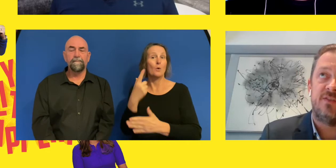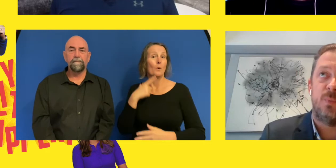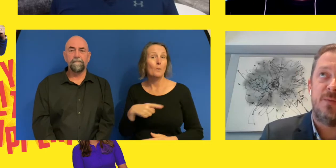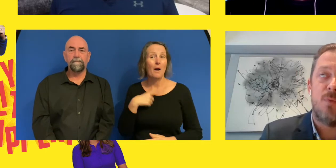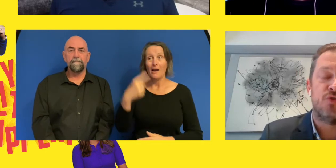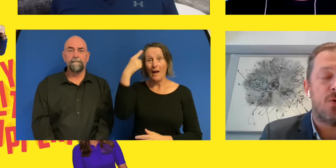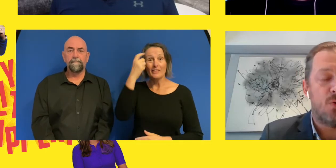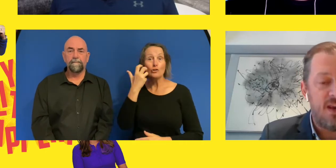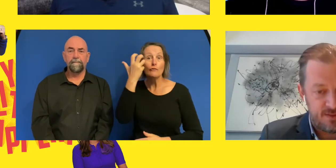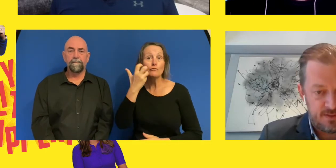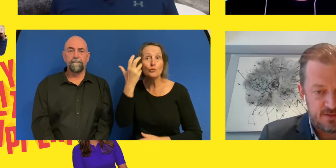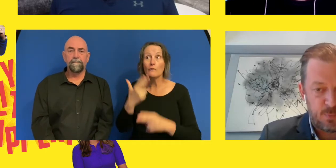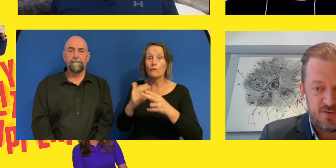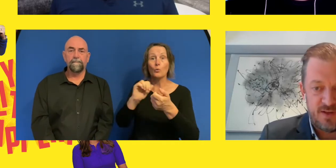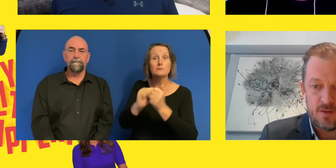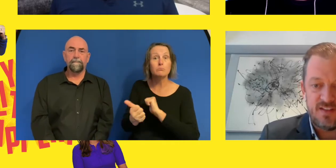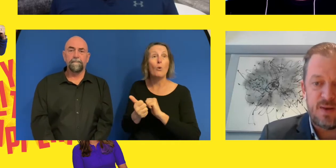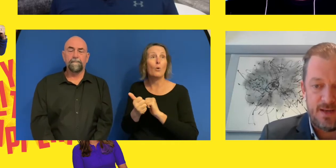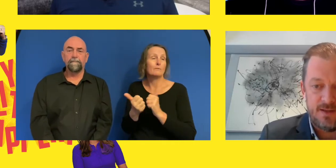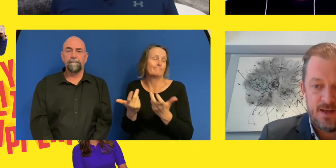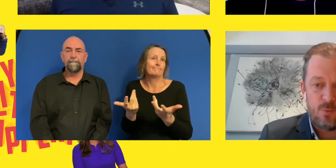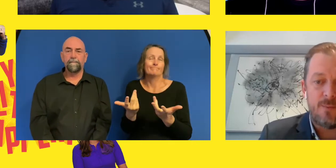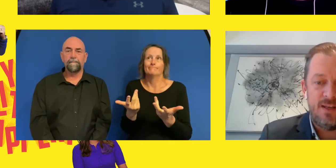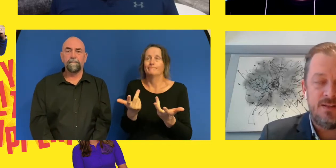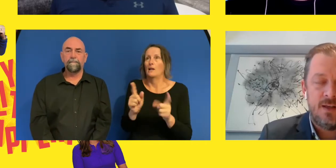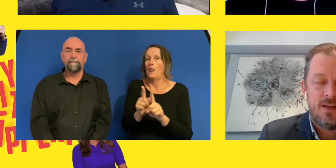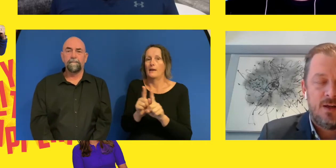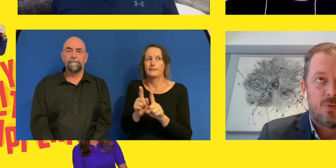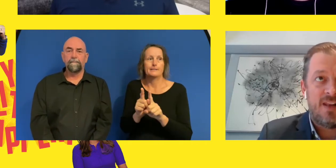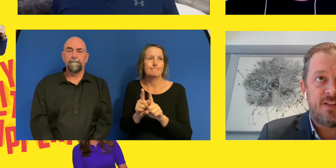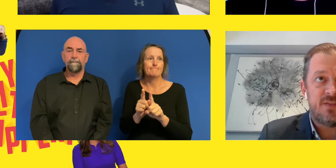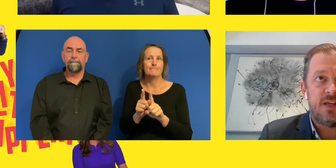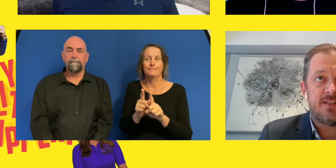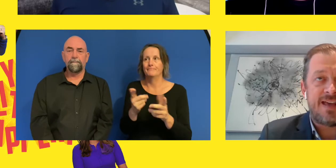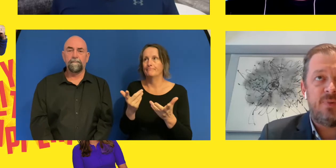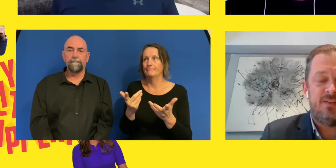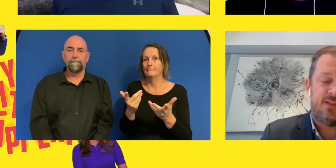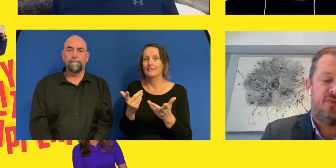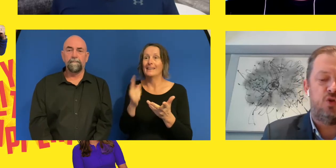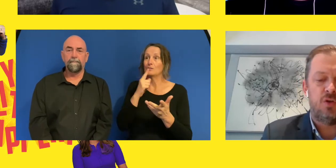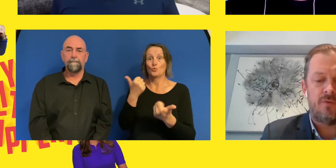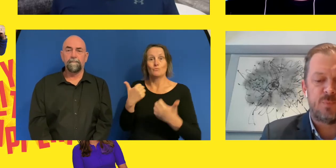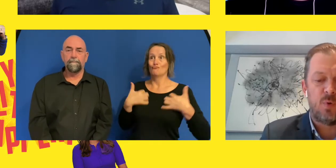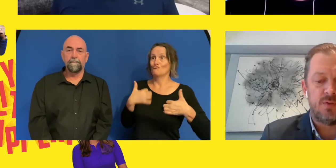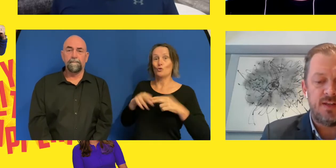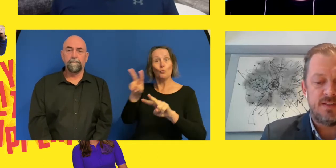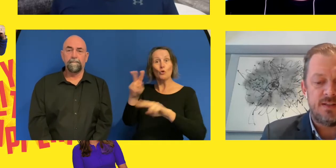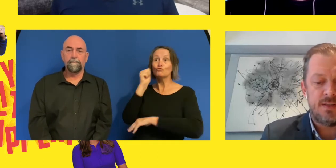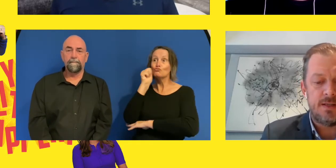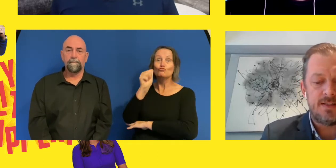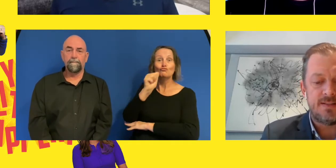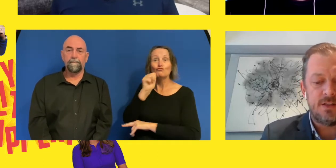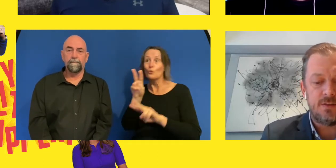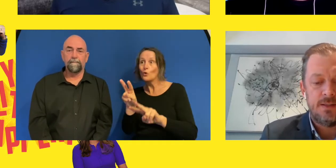be only perceived, to be the most relevant sport event on this planet. And when I mean relevant is because I believe that the future of sport is